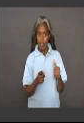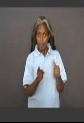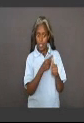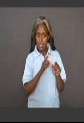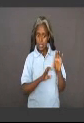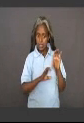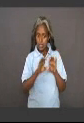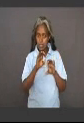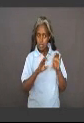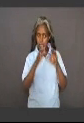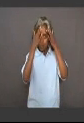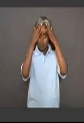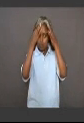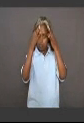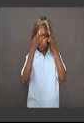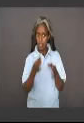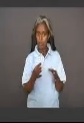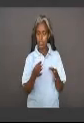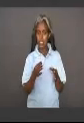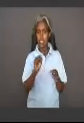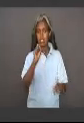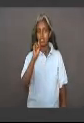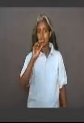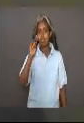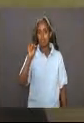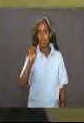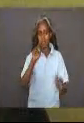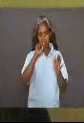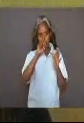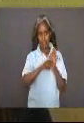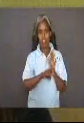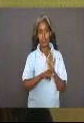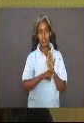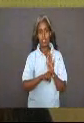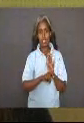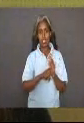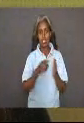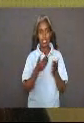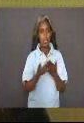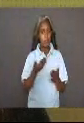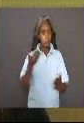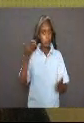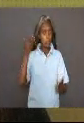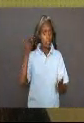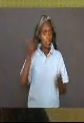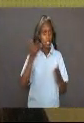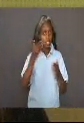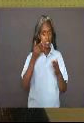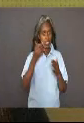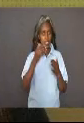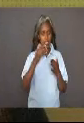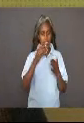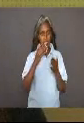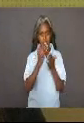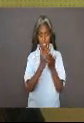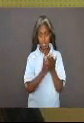to determine the sine values. In a previous lesson, you